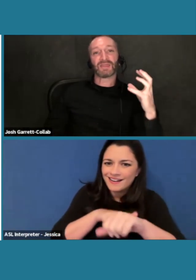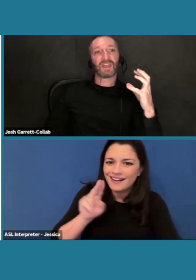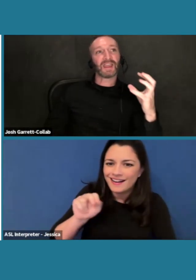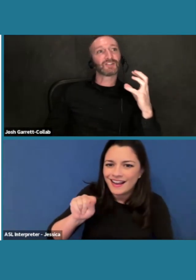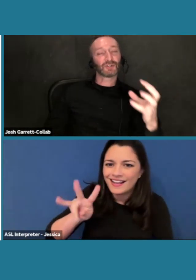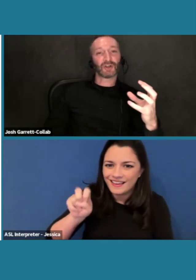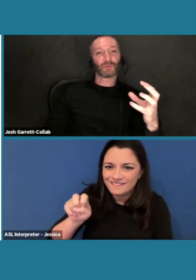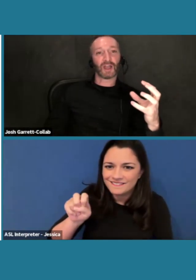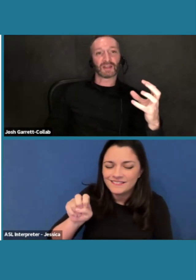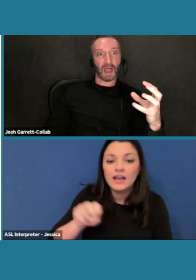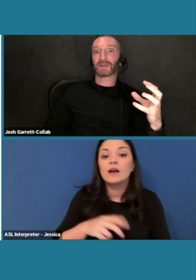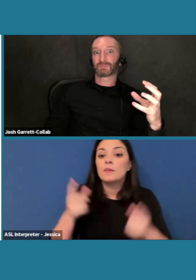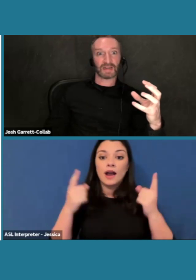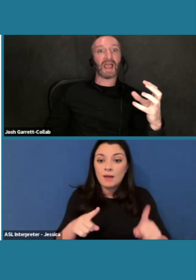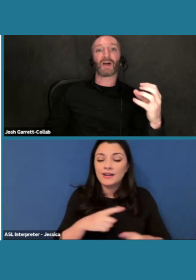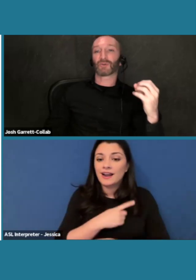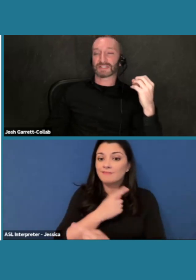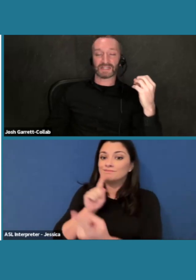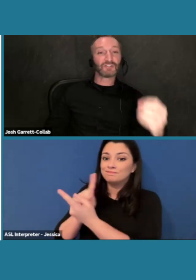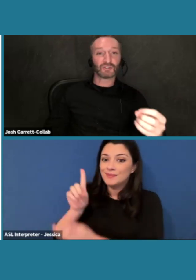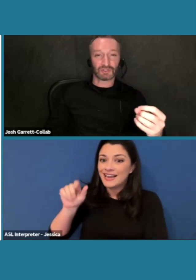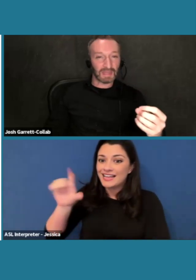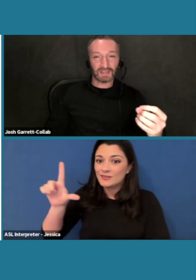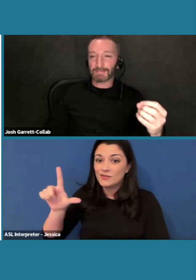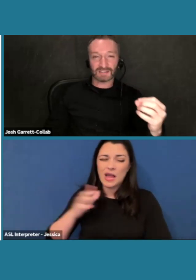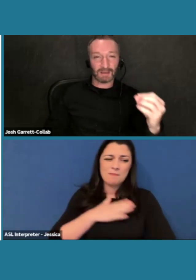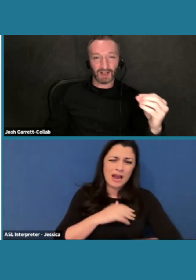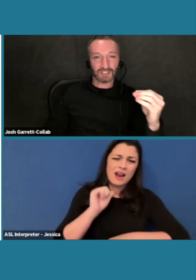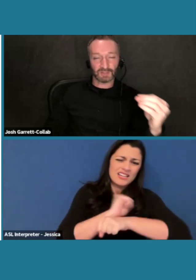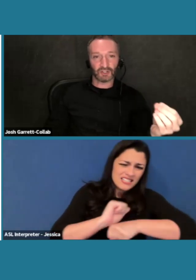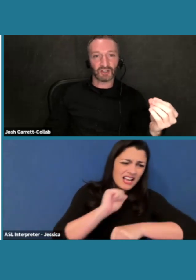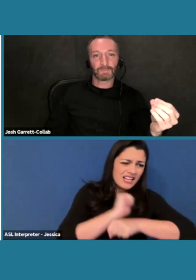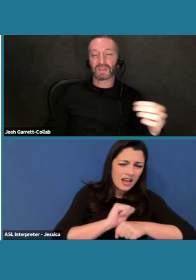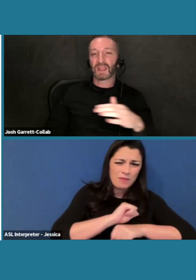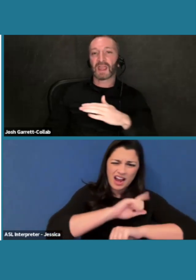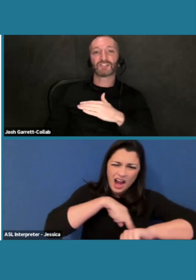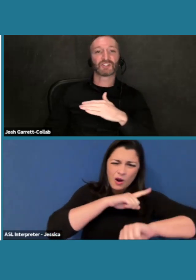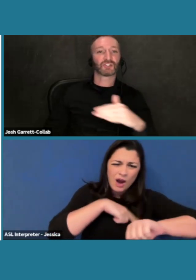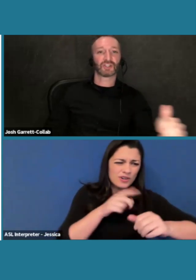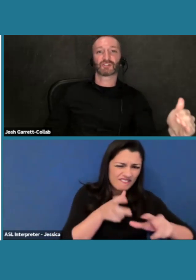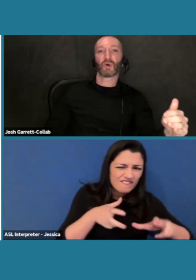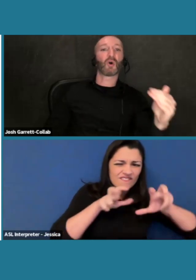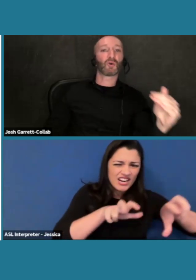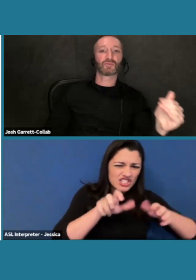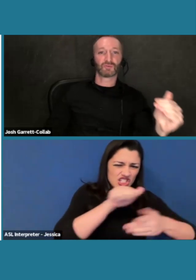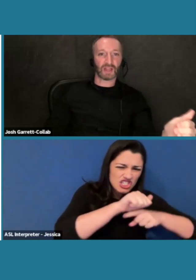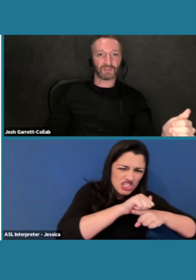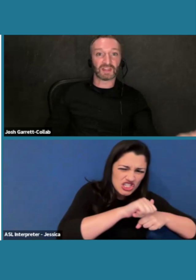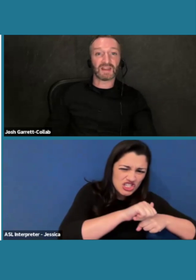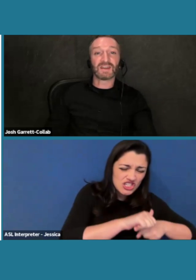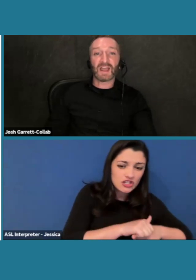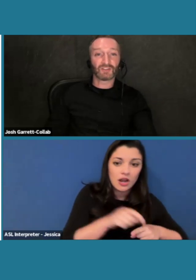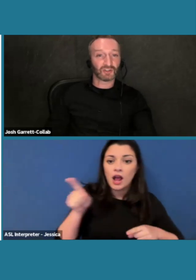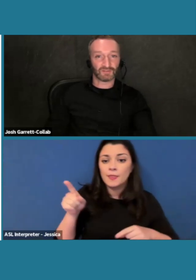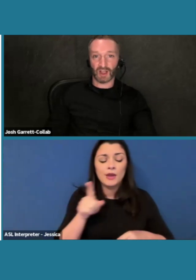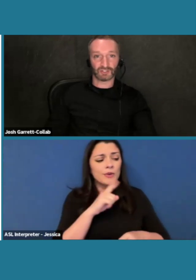DASL, and they took what I had put hours into to make it the best I possibly could and just took it to a whole new level